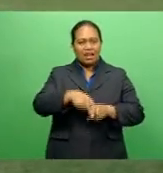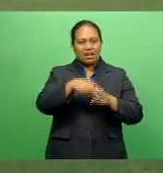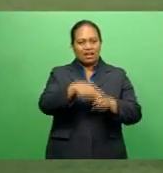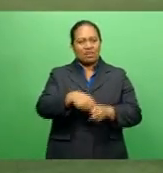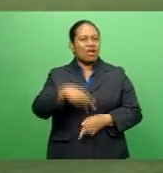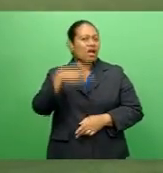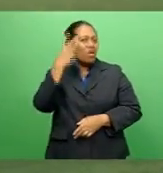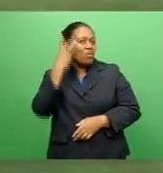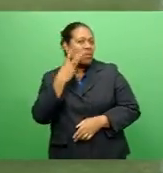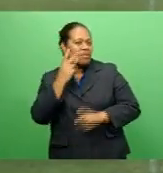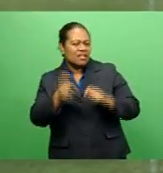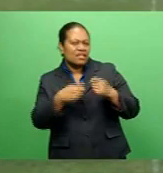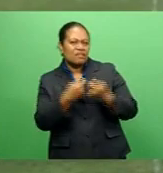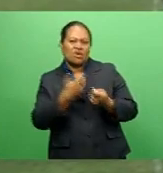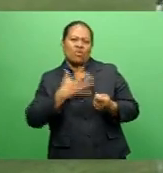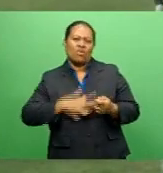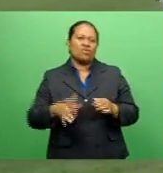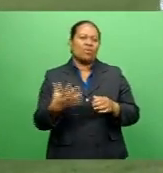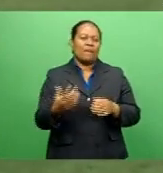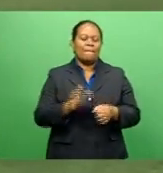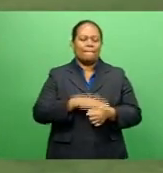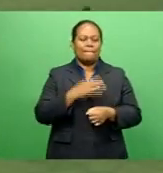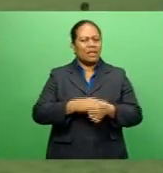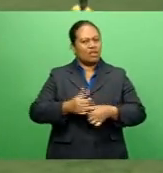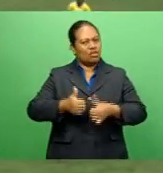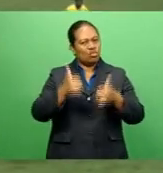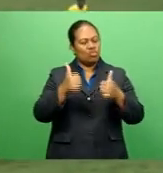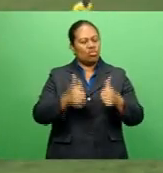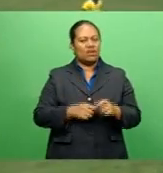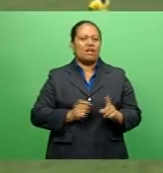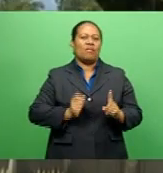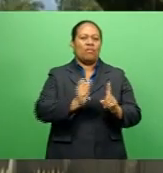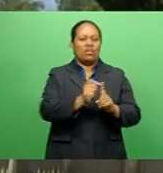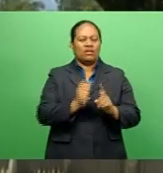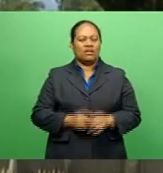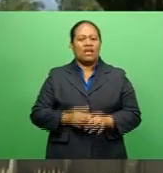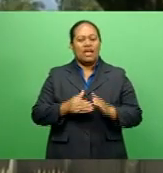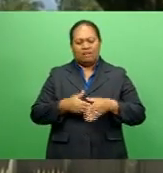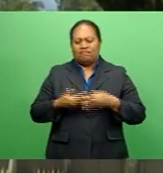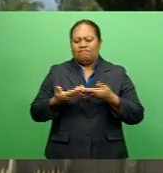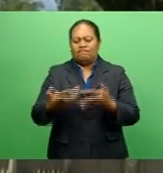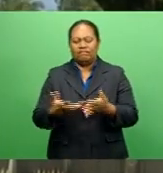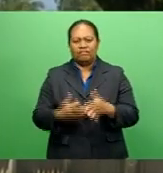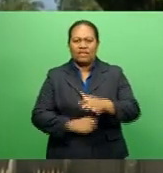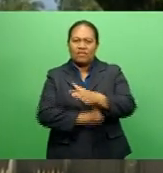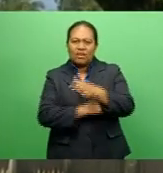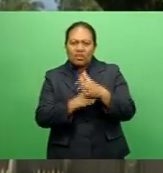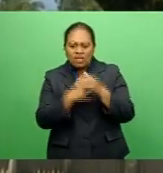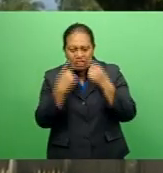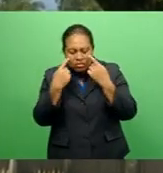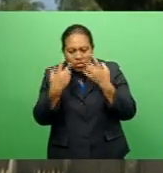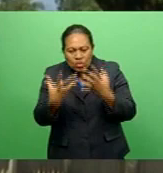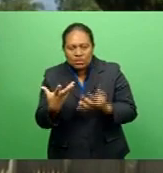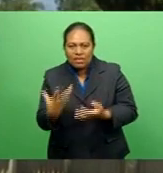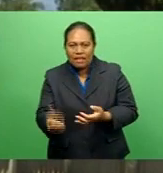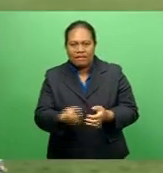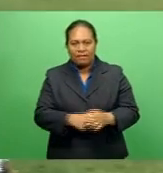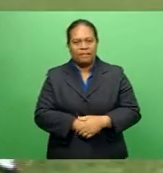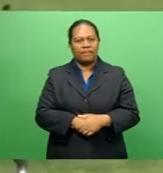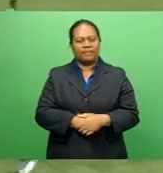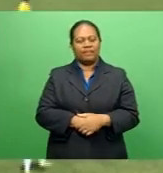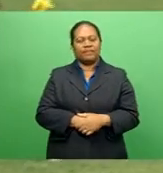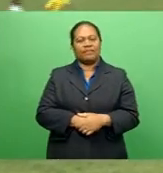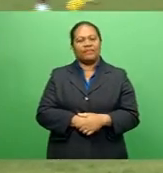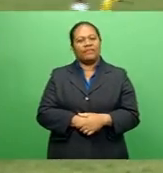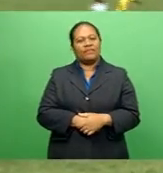looks to earn the maximum points in the next Super League matches. We've set the platform, and we hope to maintain that winning ways.